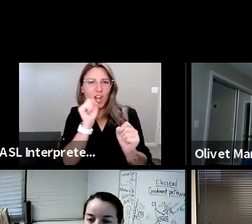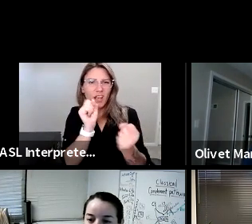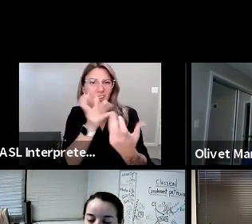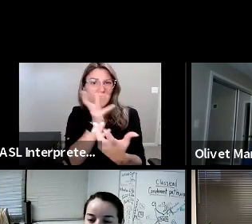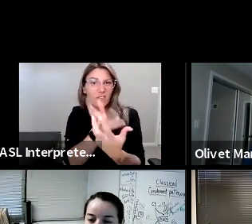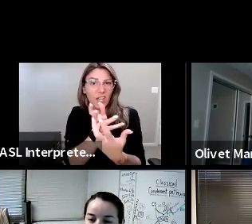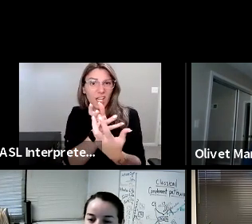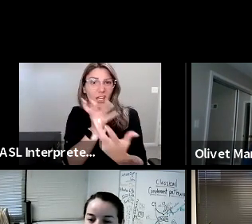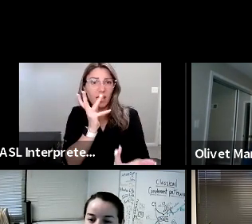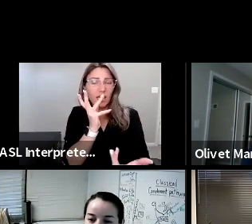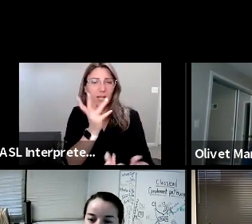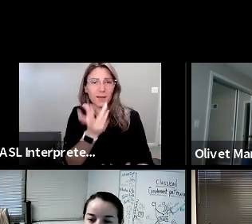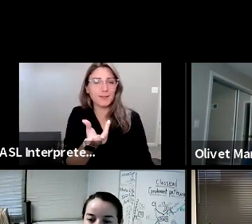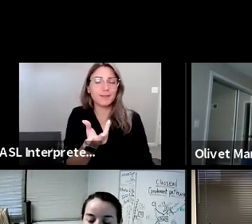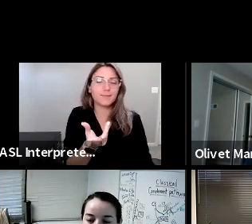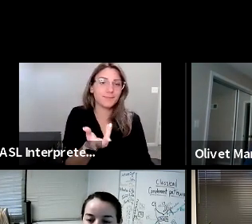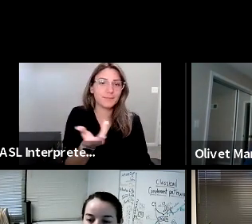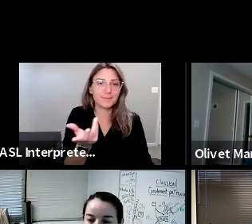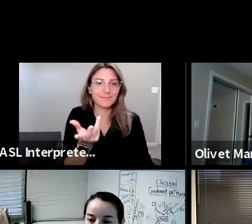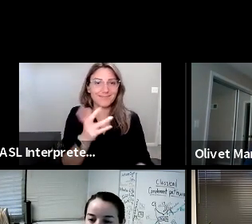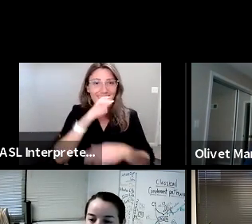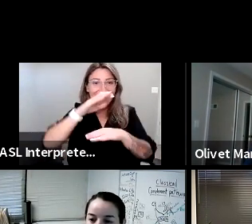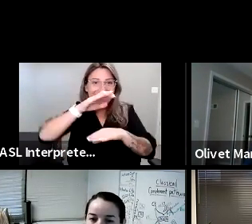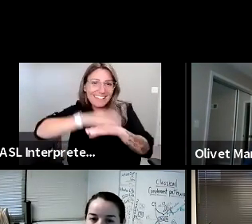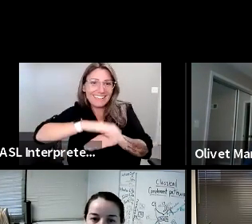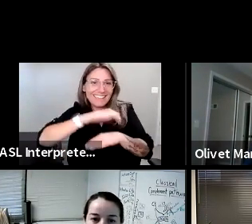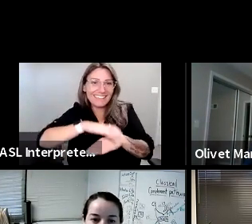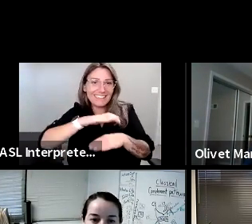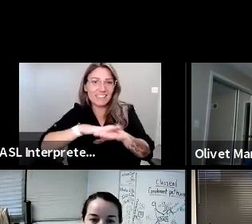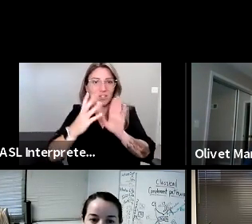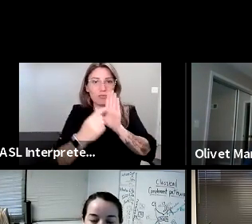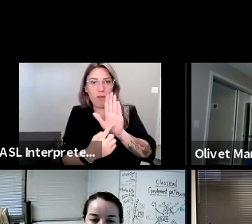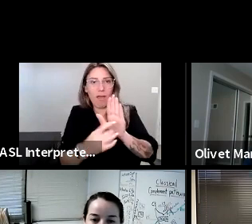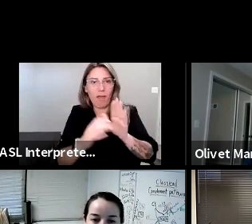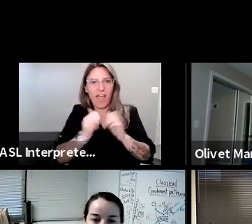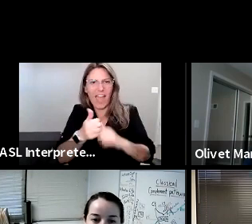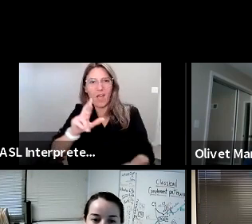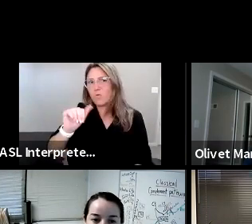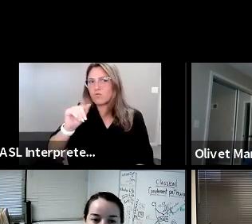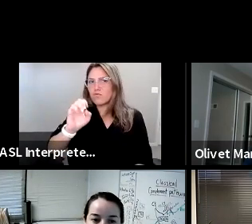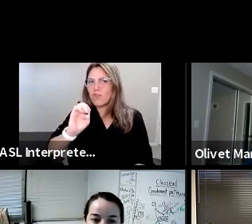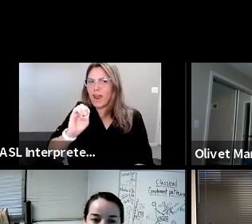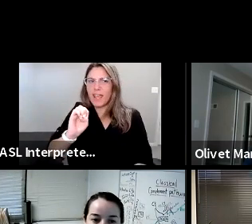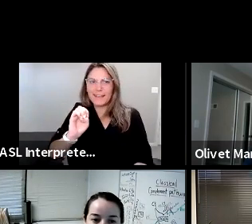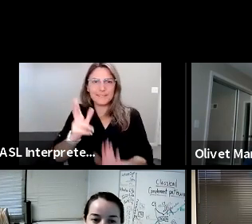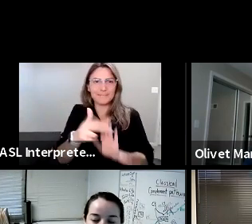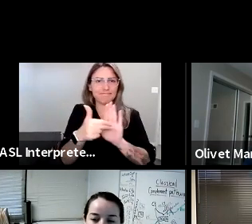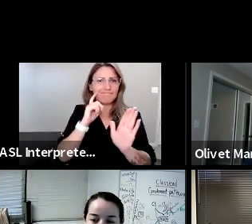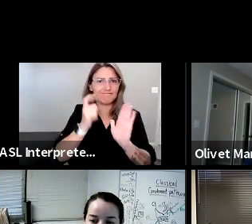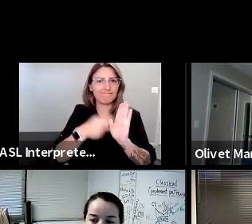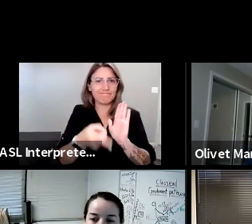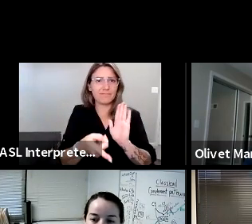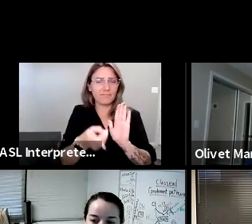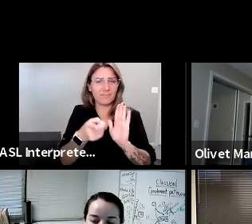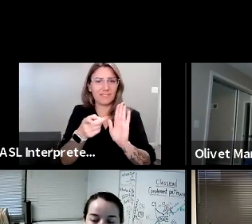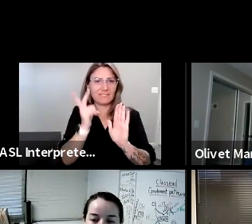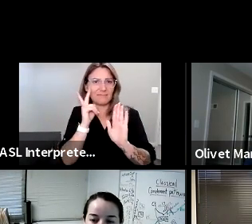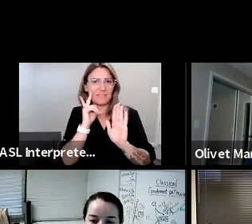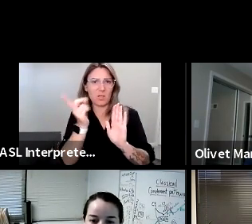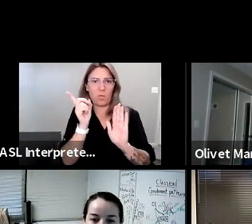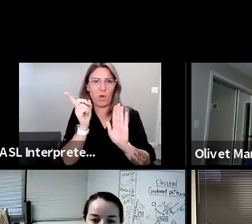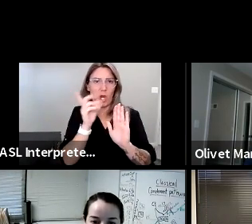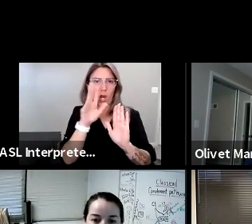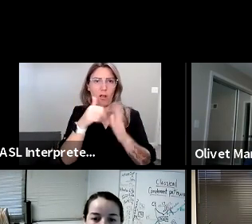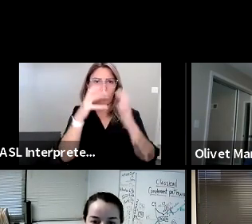fit into the English model of how race worked, we see that's where it just all really breaks